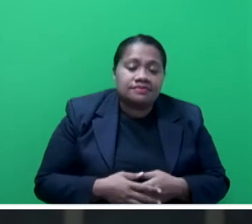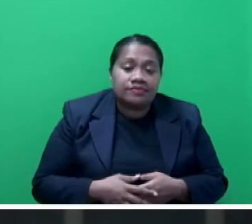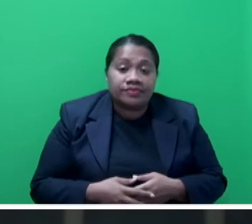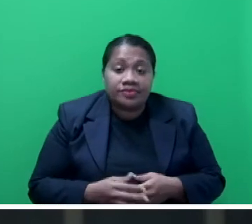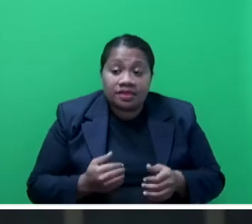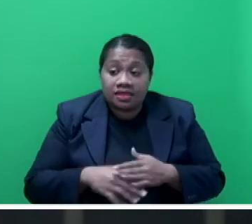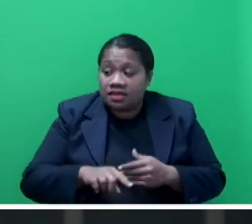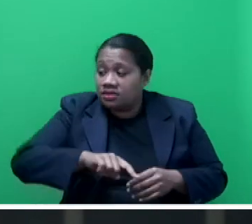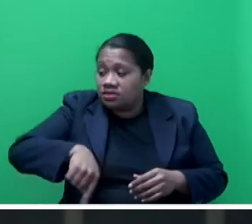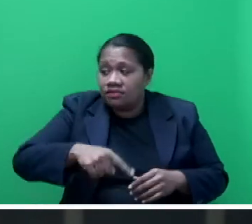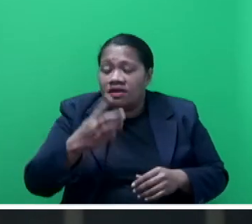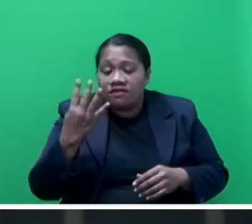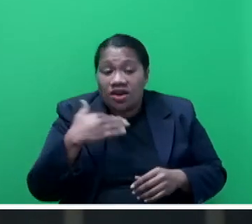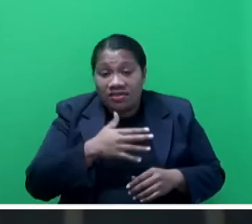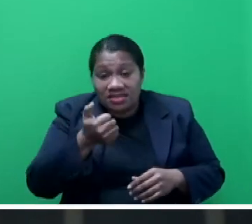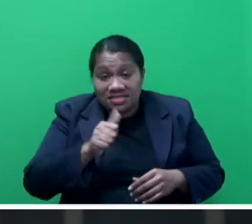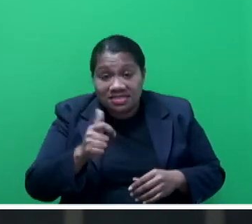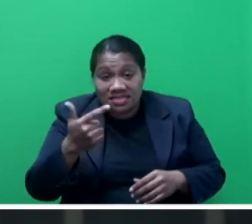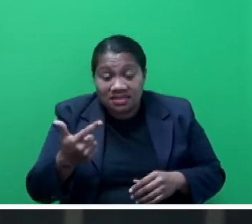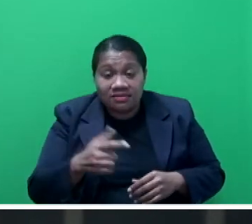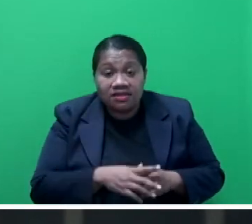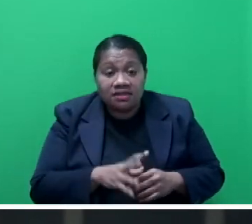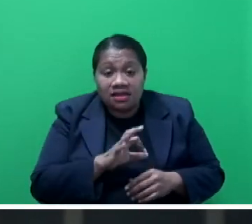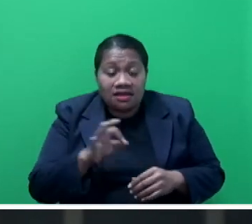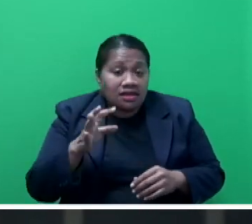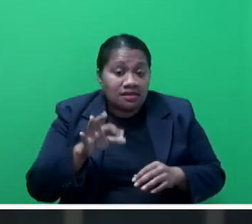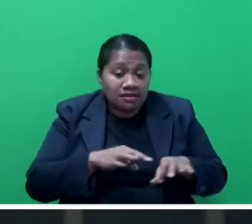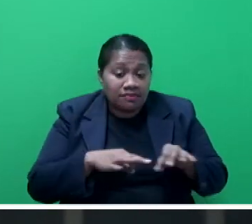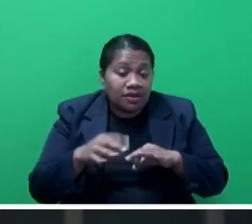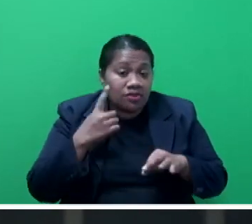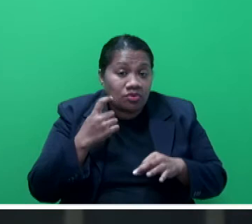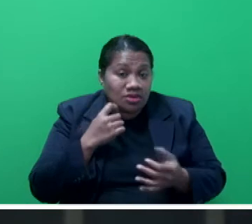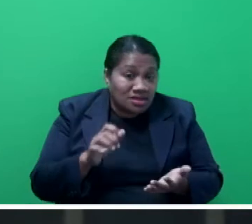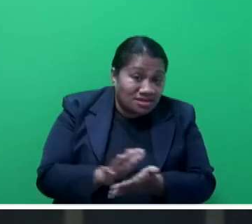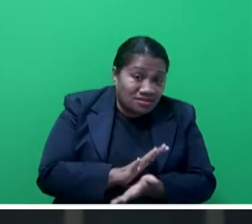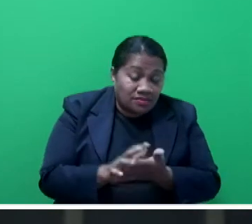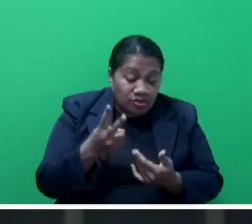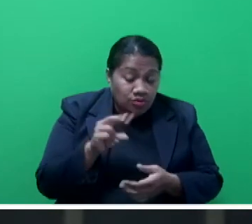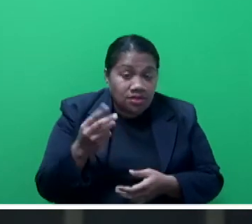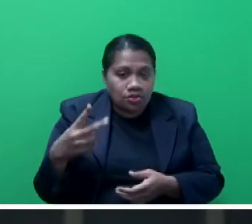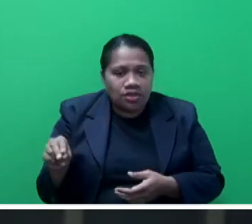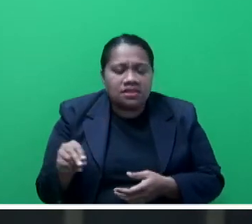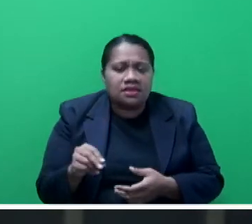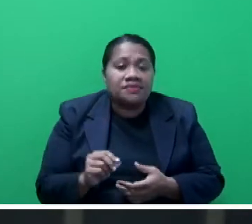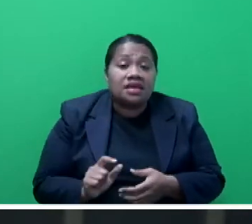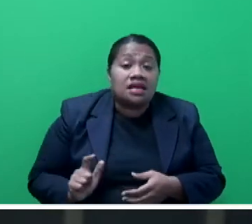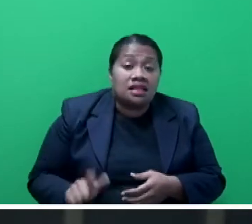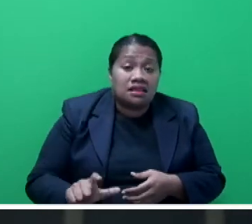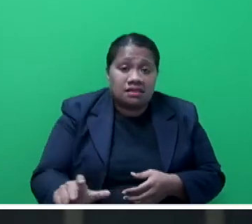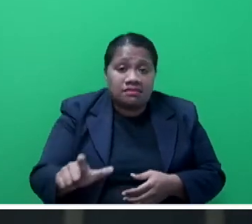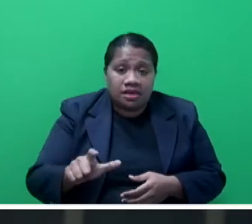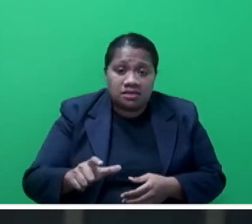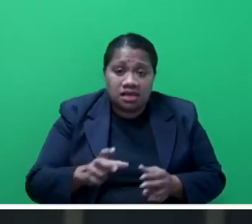experienced 467 unplanned water disruptions and 3 planned water disruptions in 2020. The Labasa urban